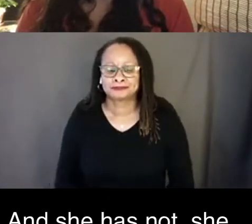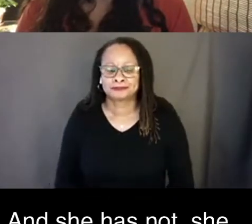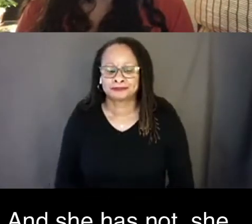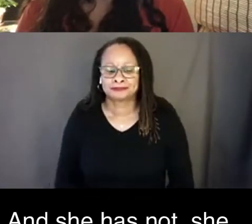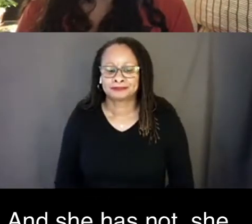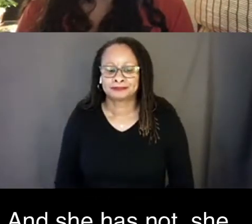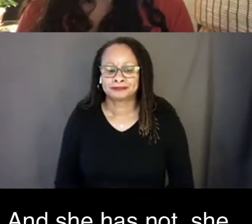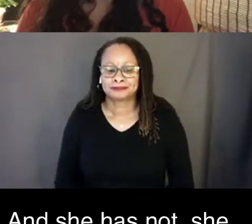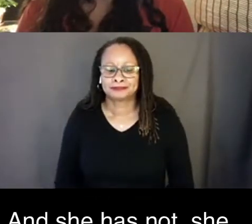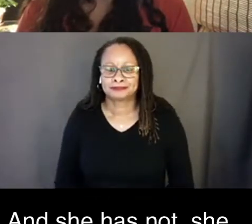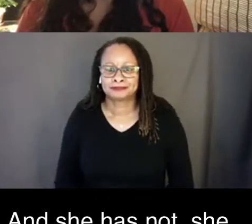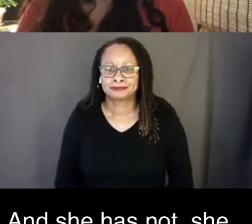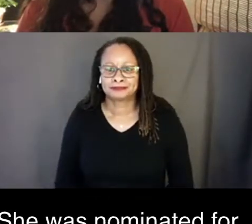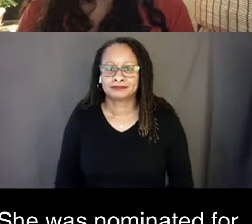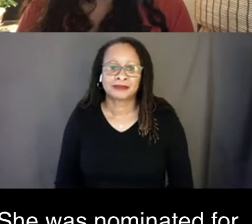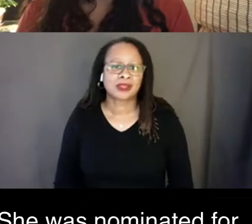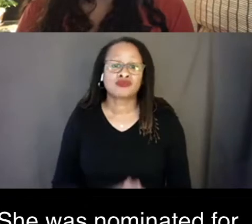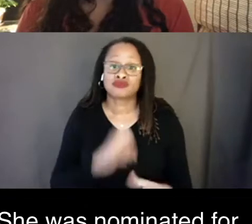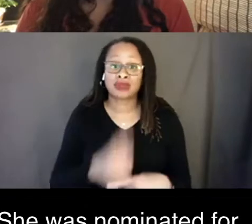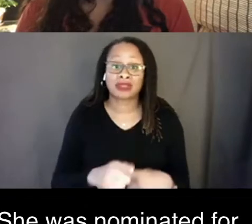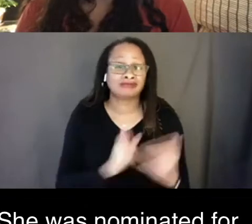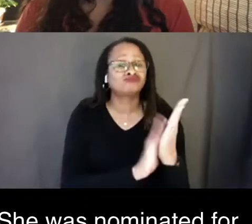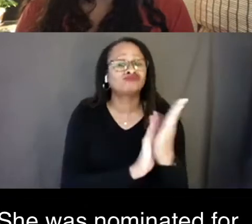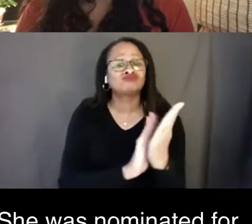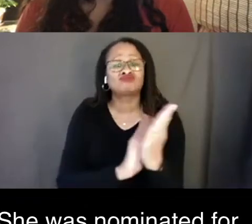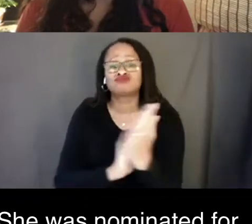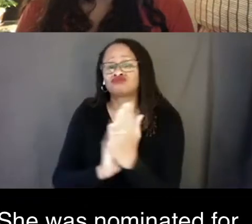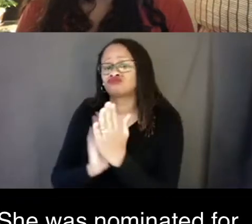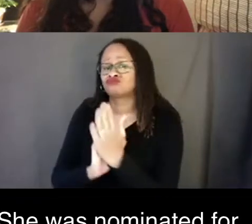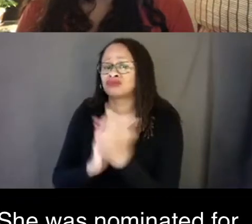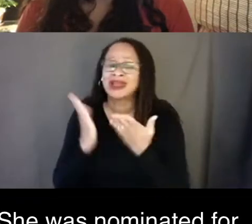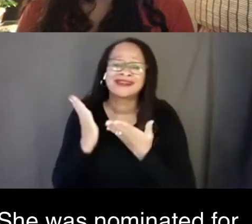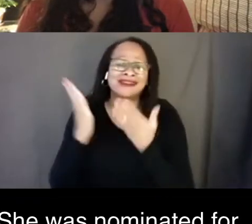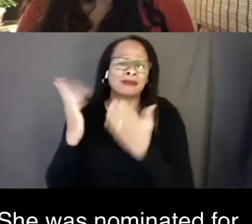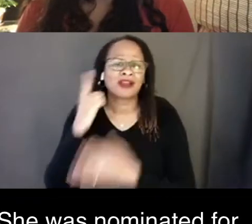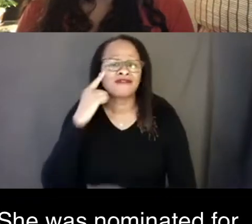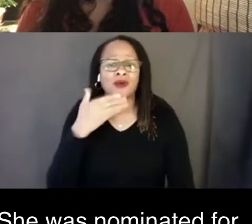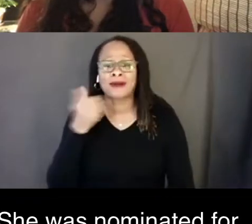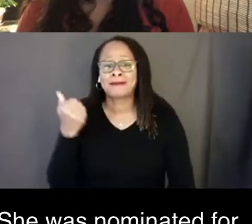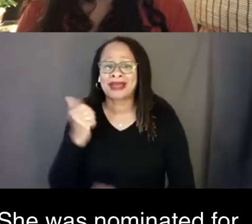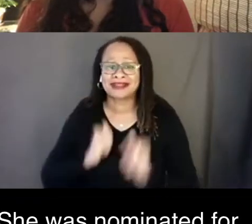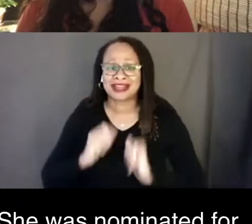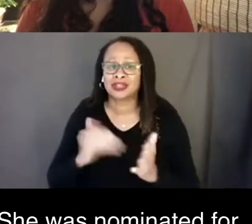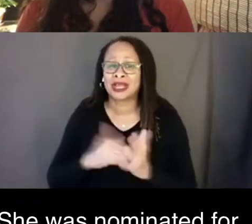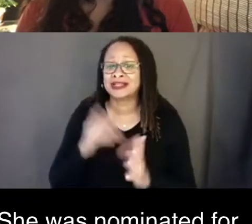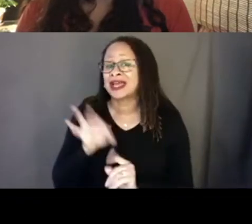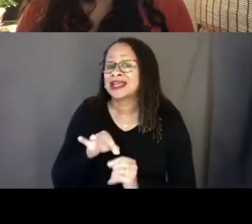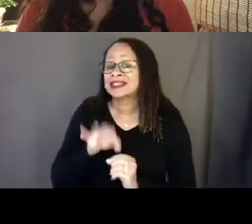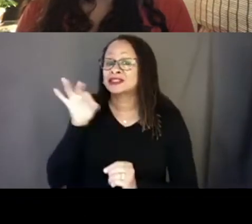she got so many accolades. She was nominated for Best Actress at the Spirit Awards.